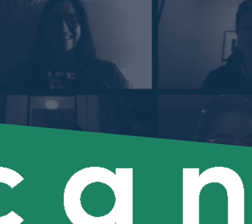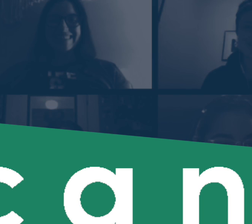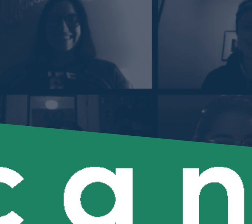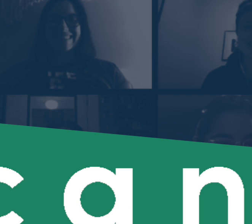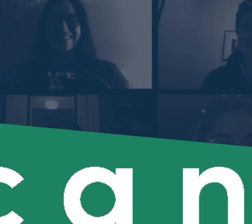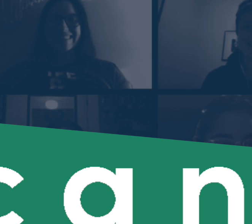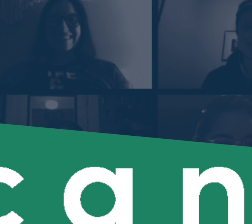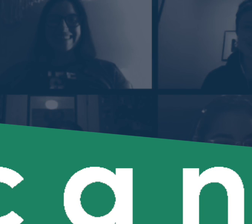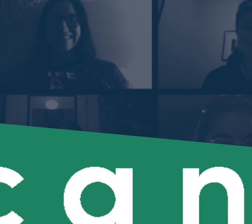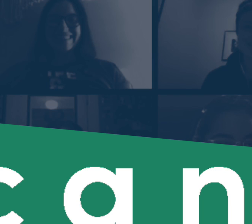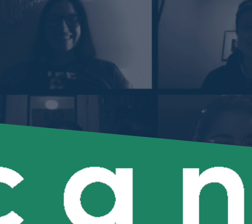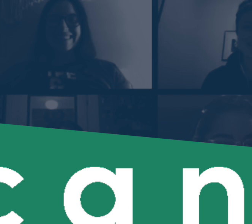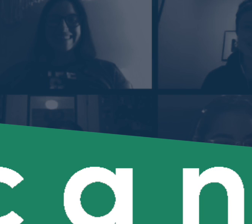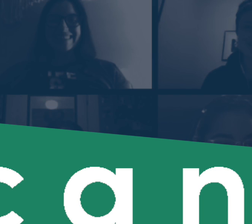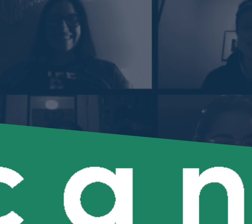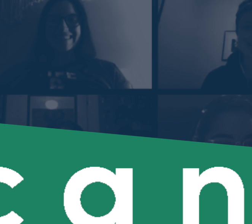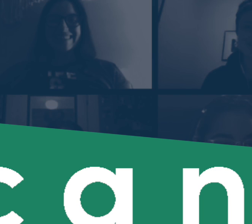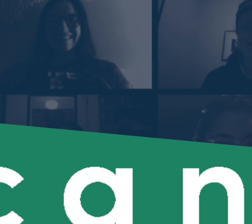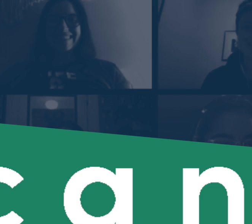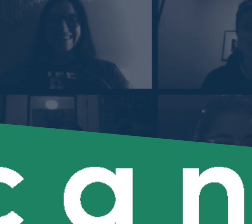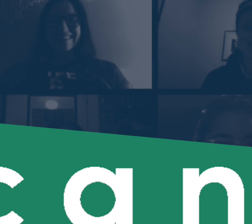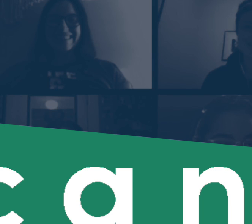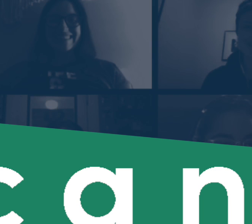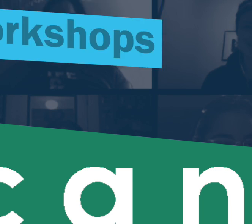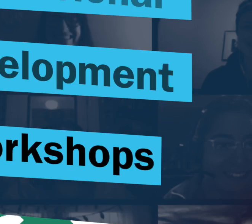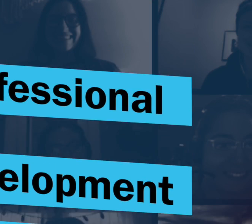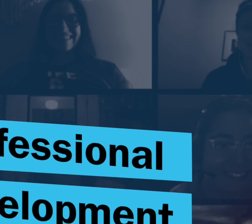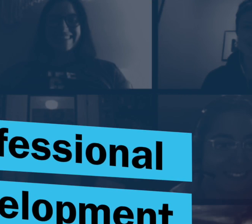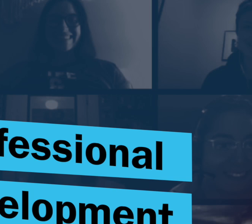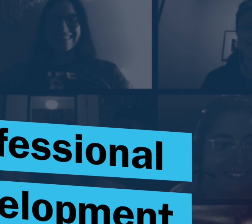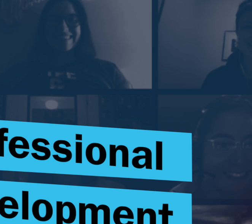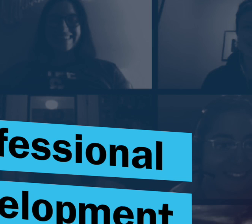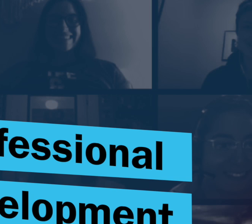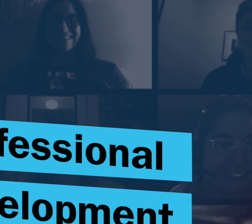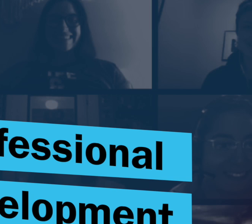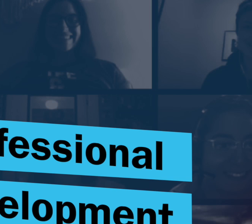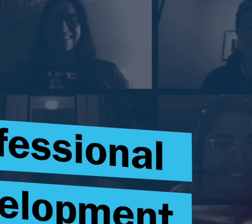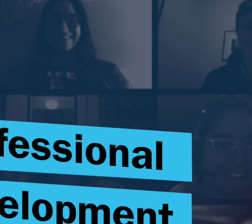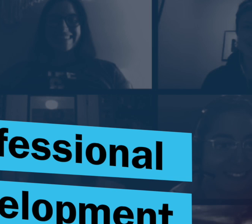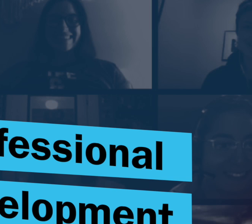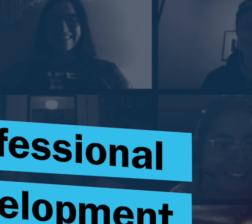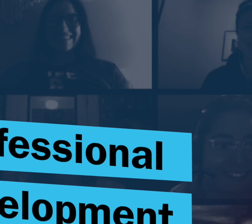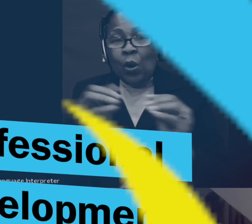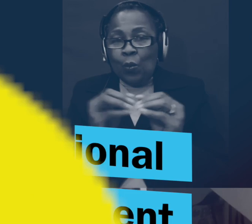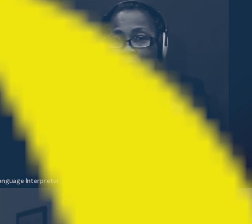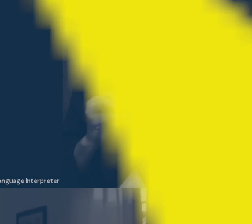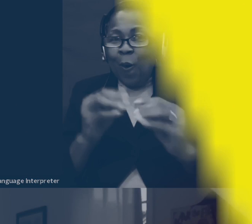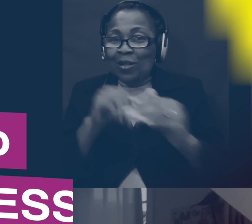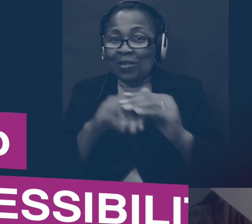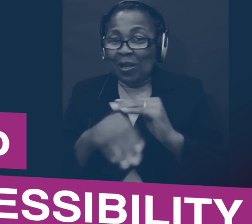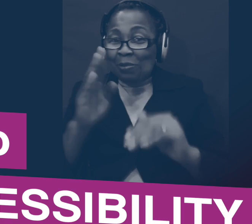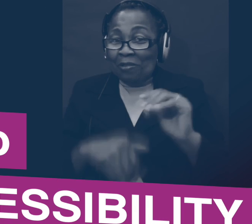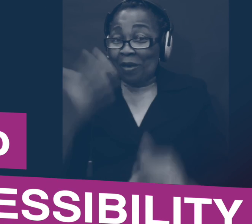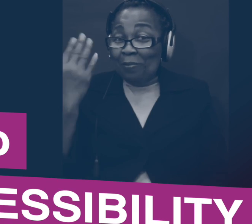Colorful text over images of past events. Logo, Illinois Cultural Accessibility Network. Professional Development Workshops. Intro